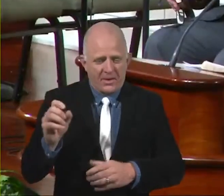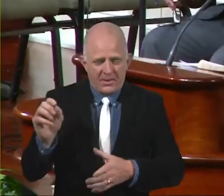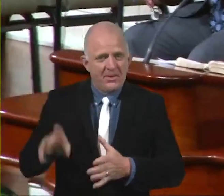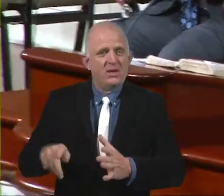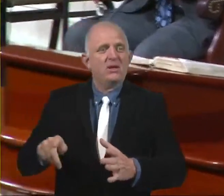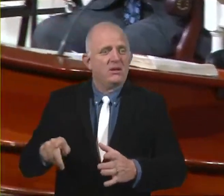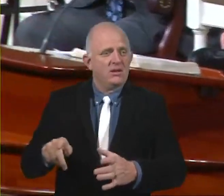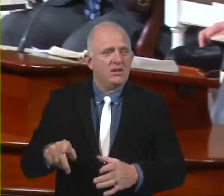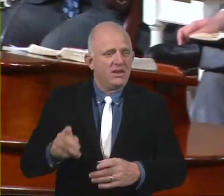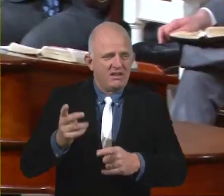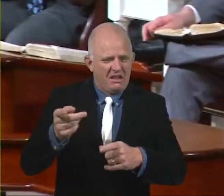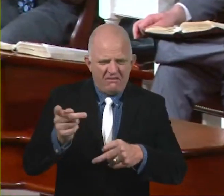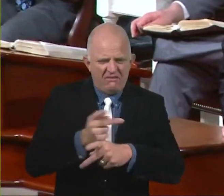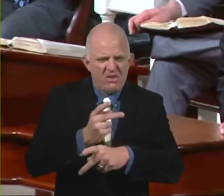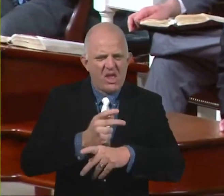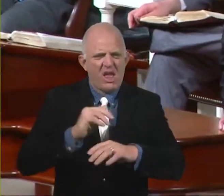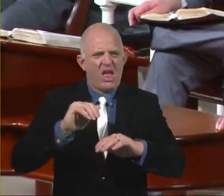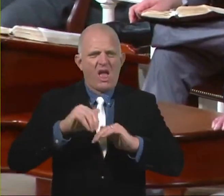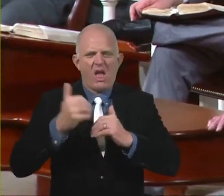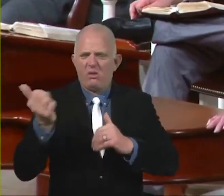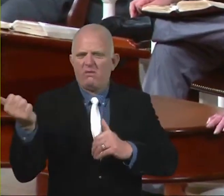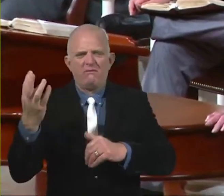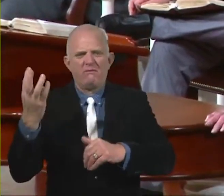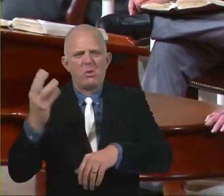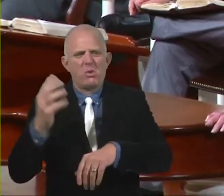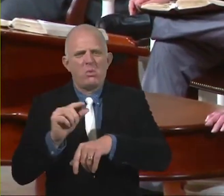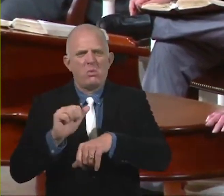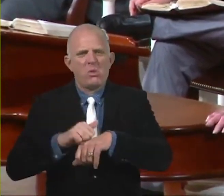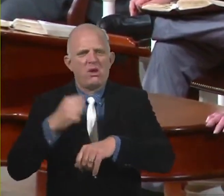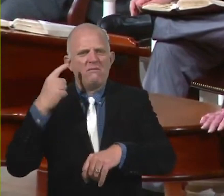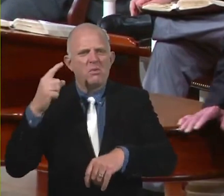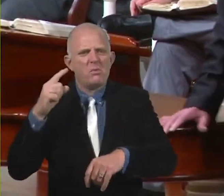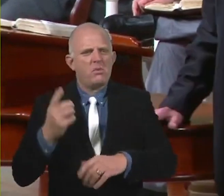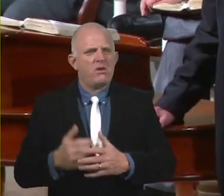out what those other four rocks were doing?